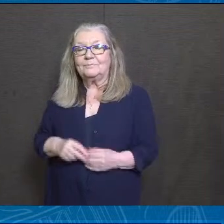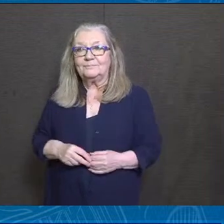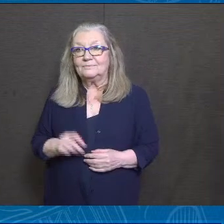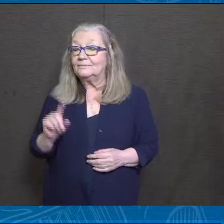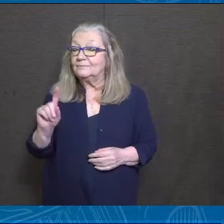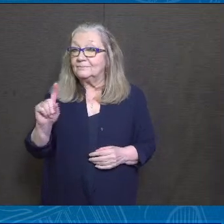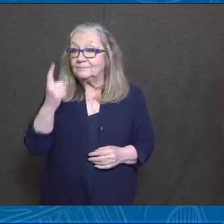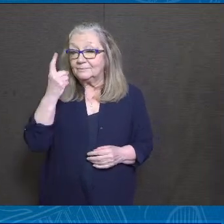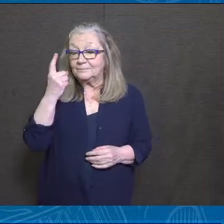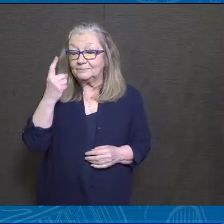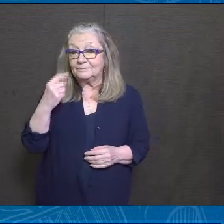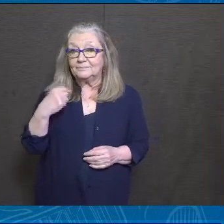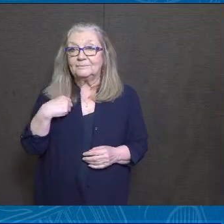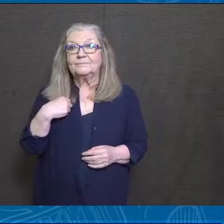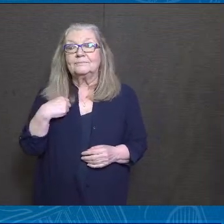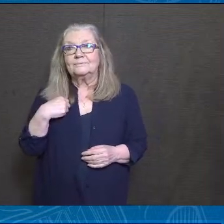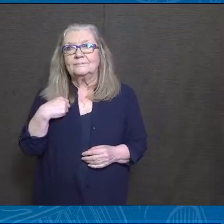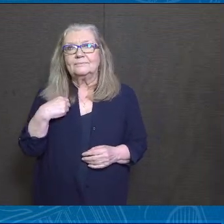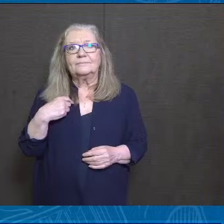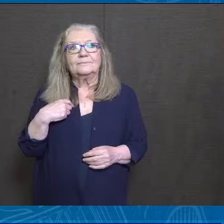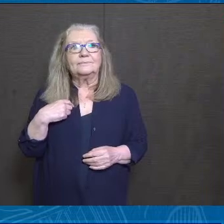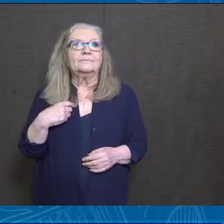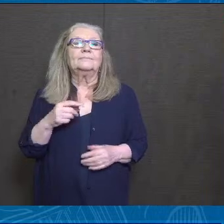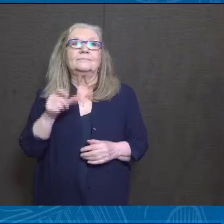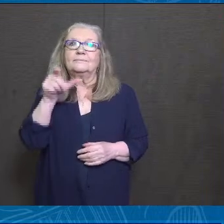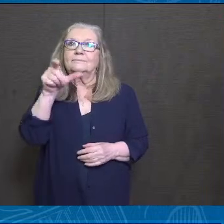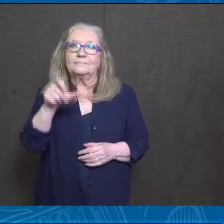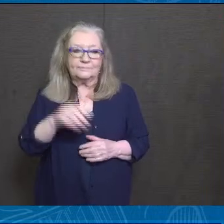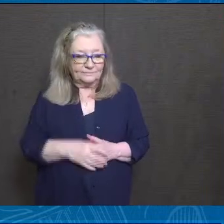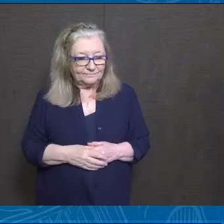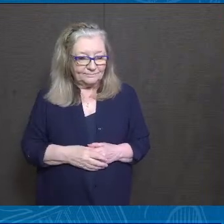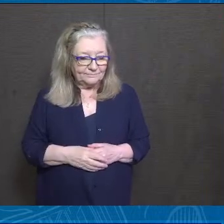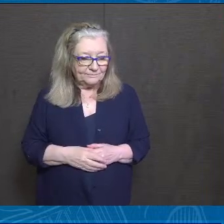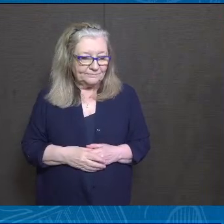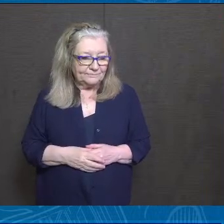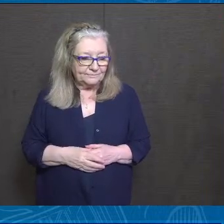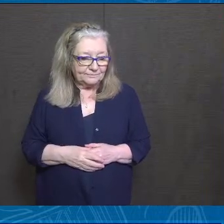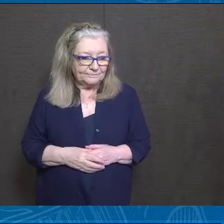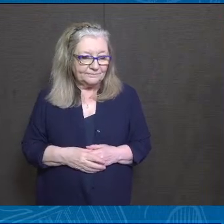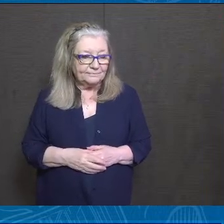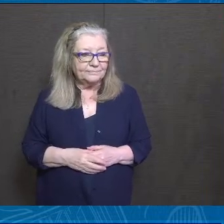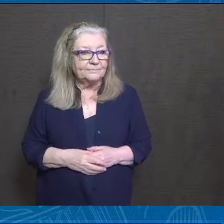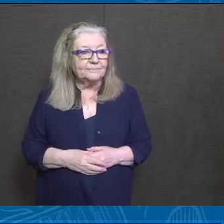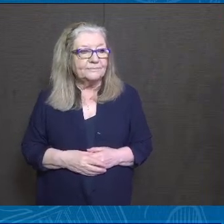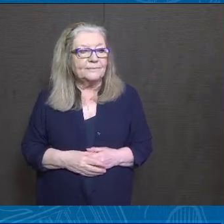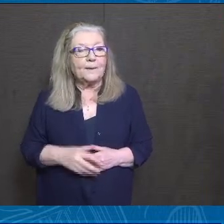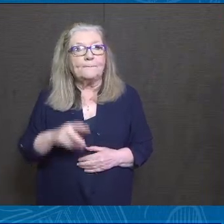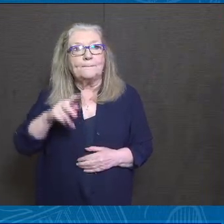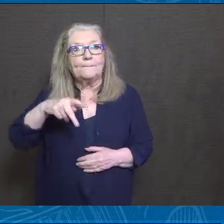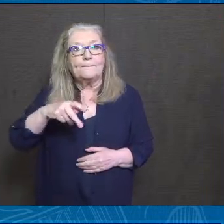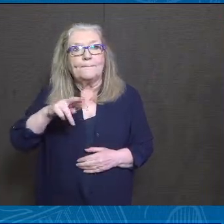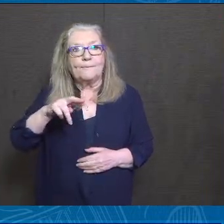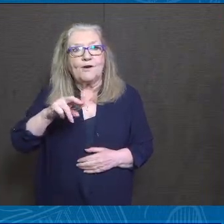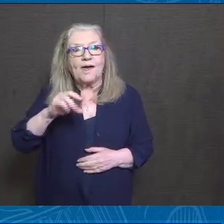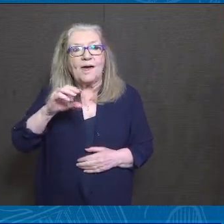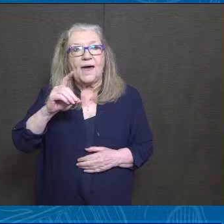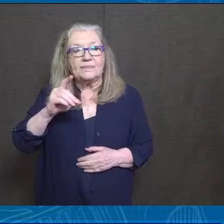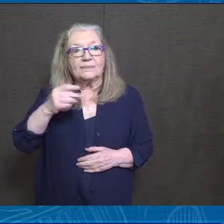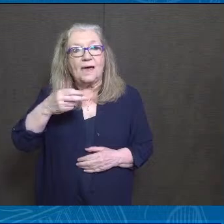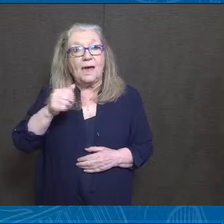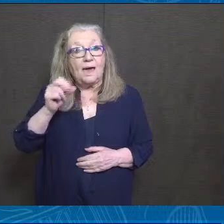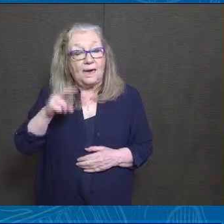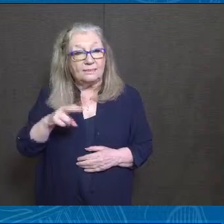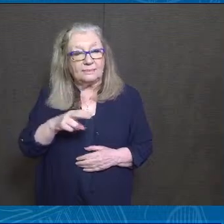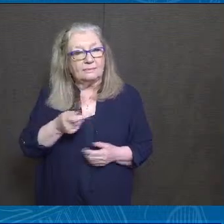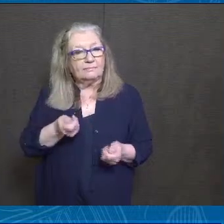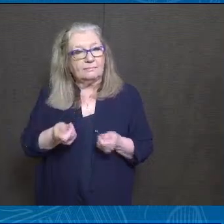Firstly, we have Dr. Nida Shresha Pradhan, Coordinator Action Area